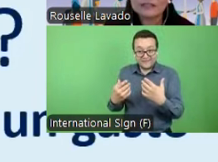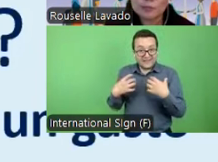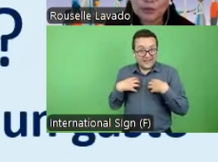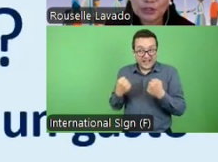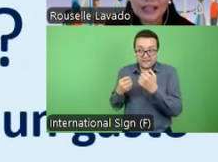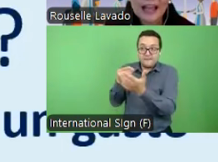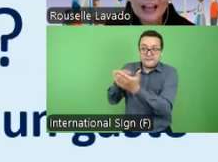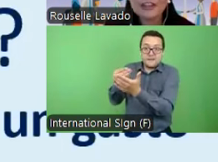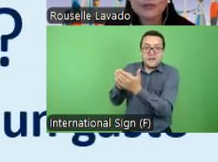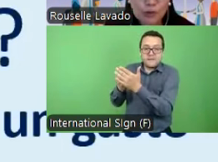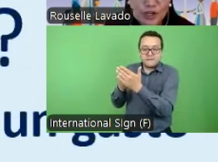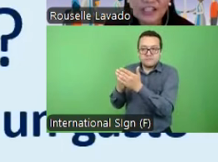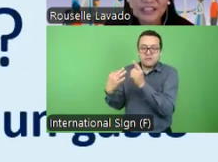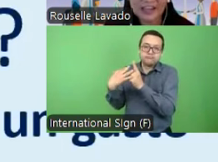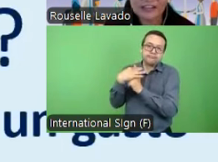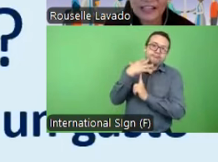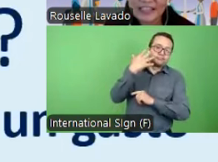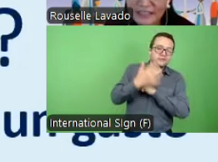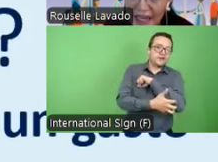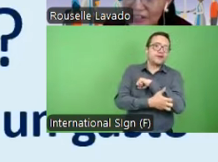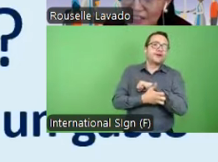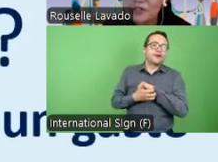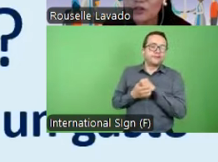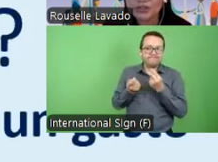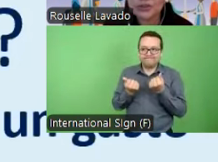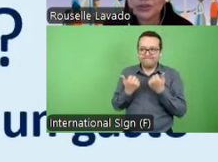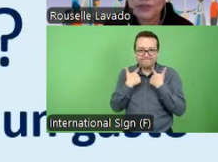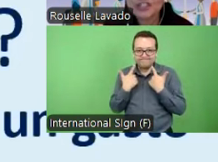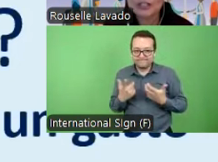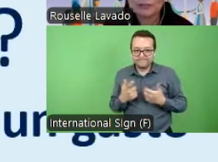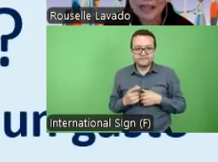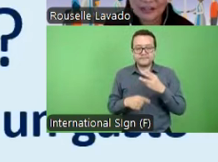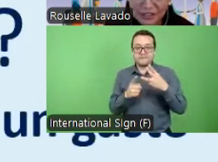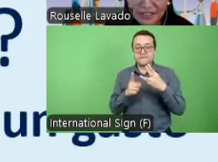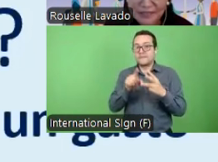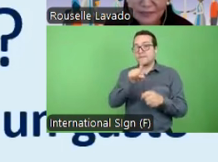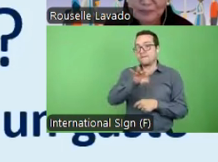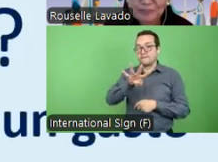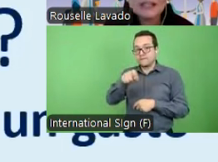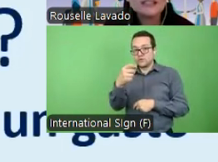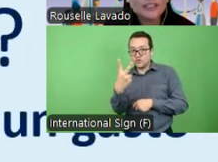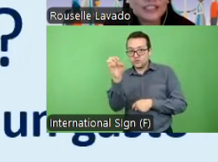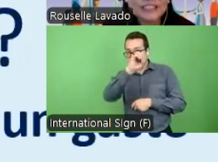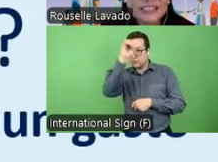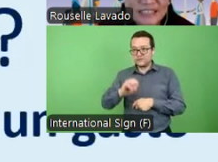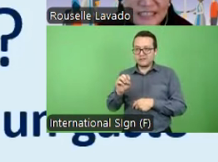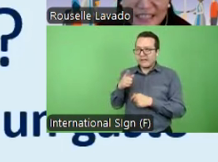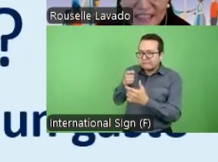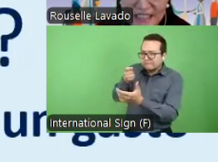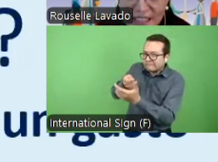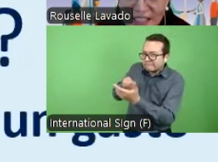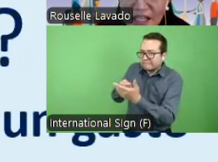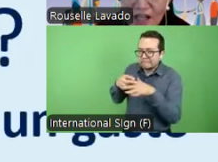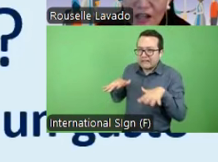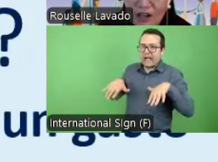14.2% report having foregone care entirely because of financial barriers. These